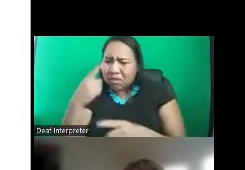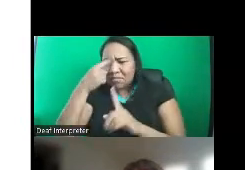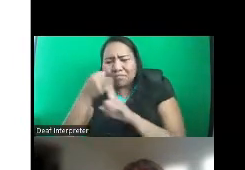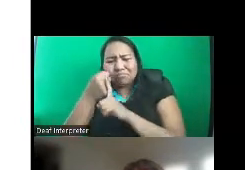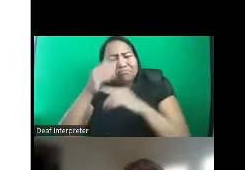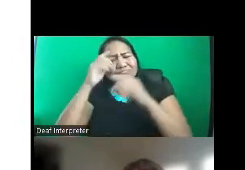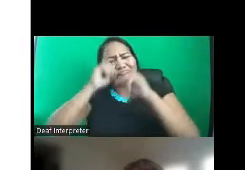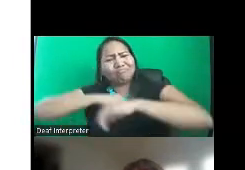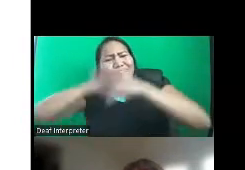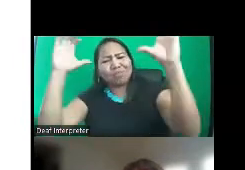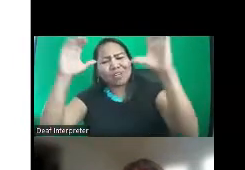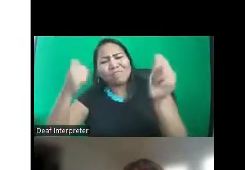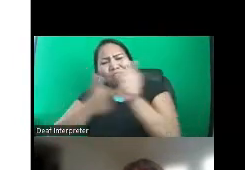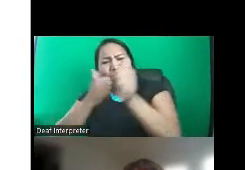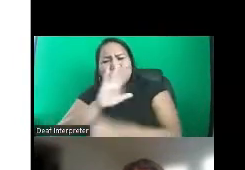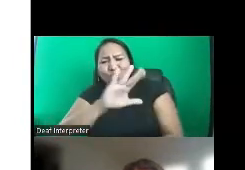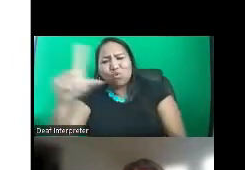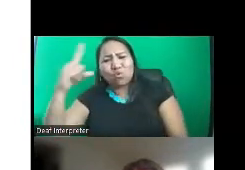doing it together.